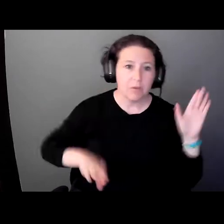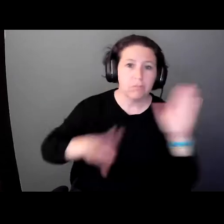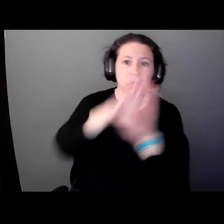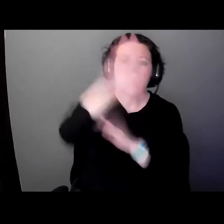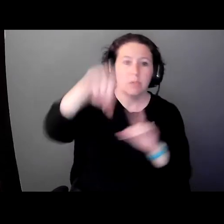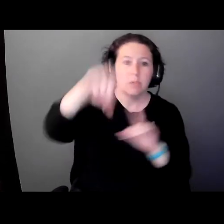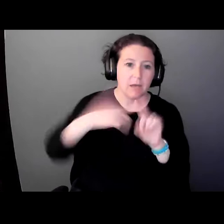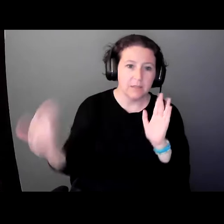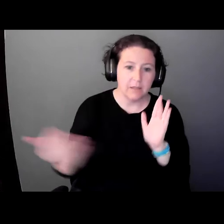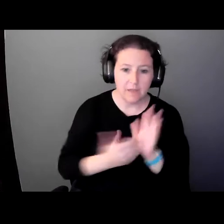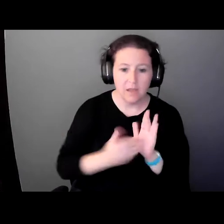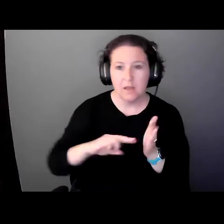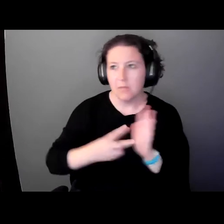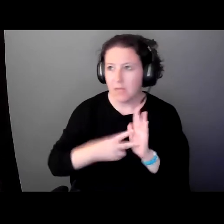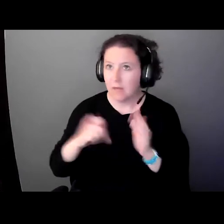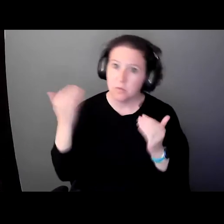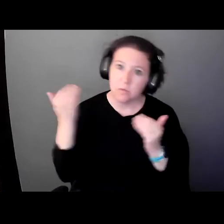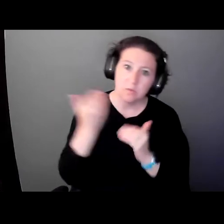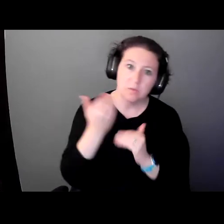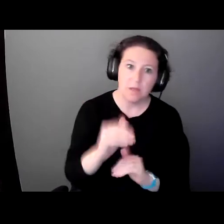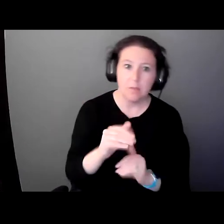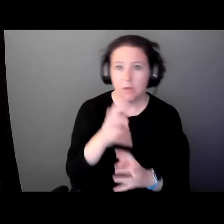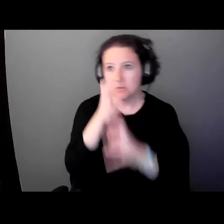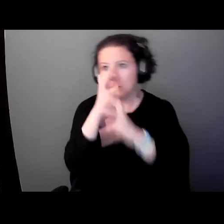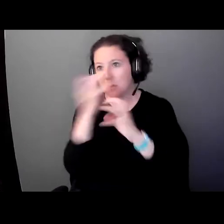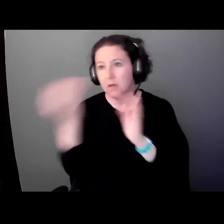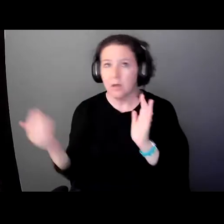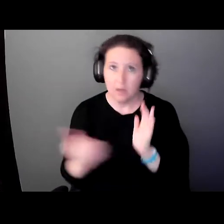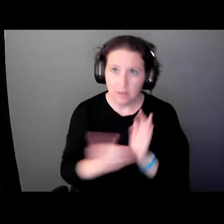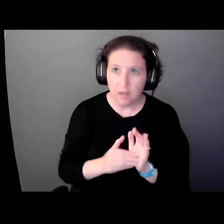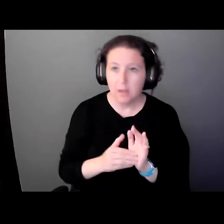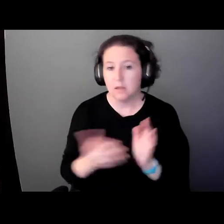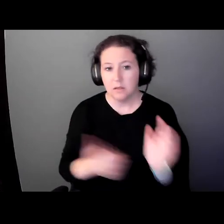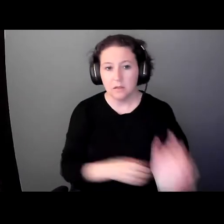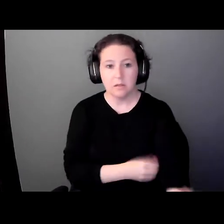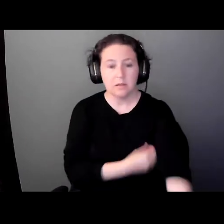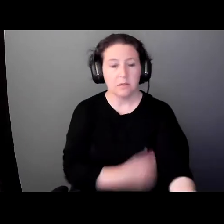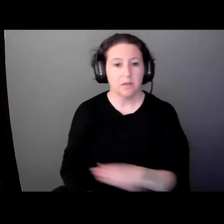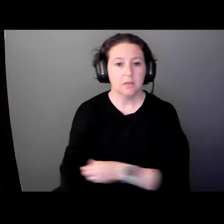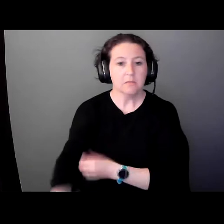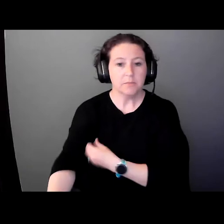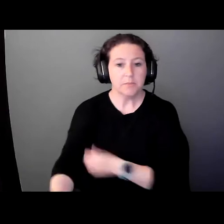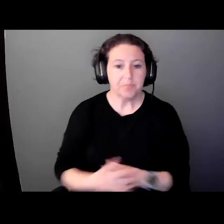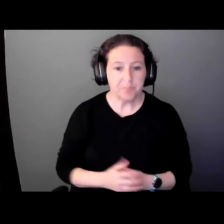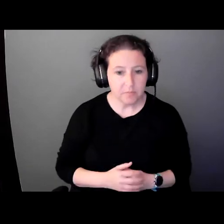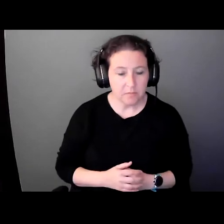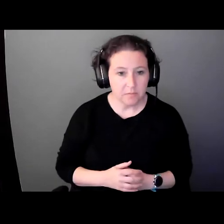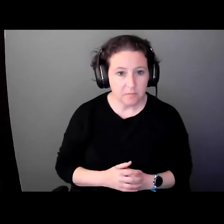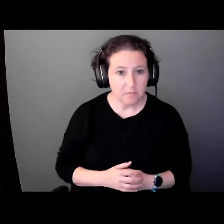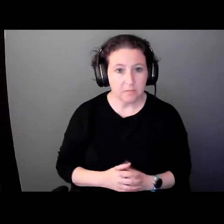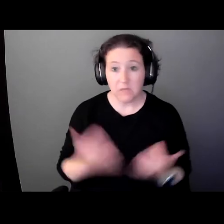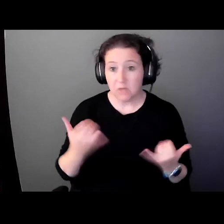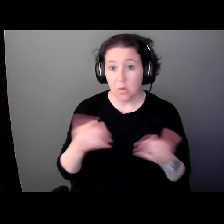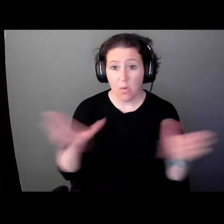reconsider more restrictions than we're living with now. So with that, we can take questions,